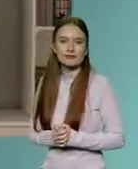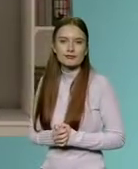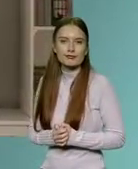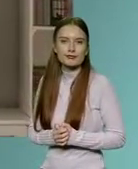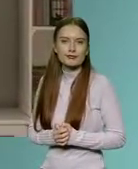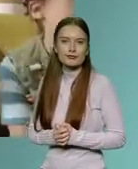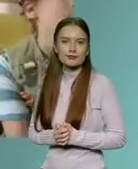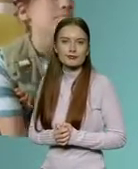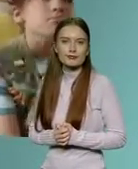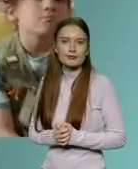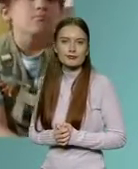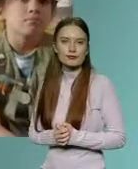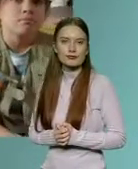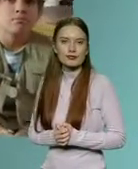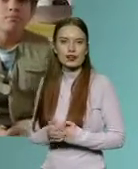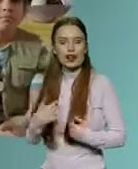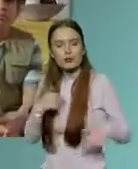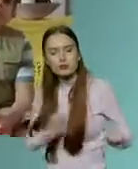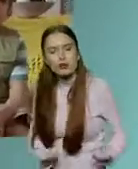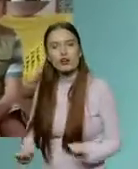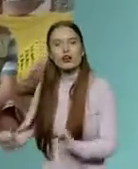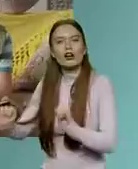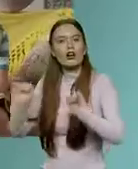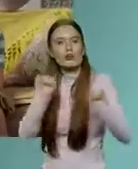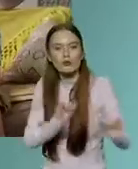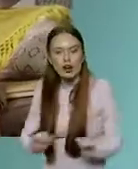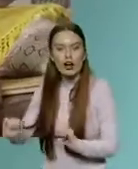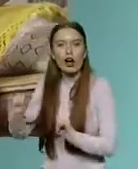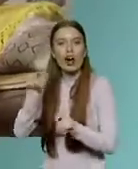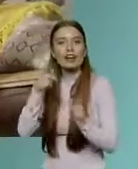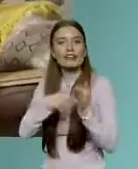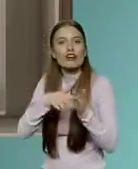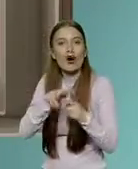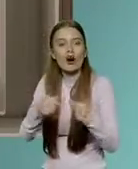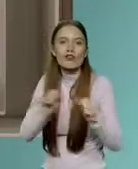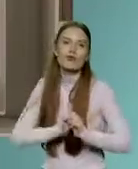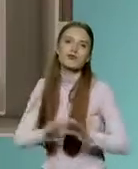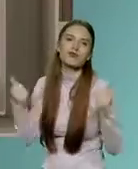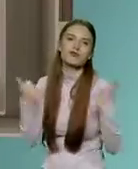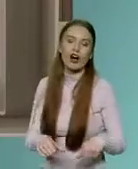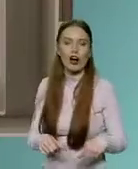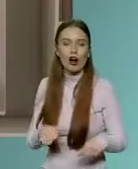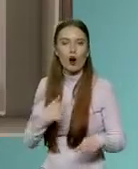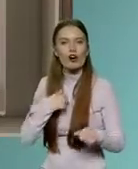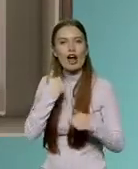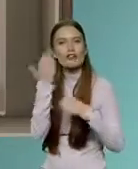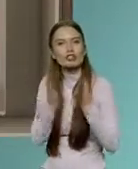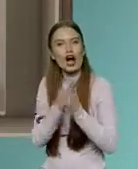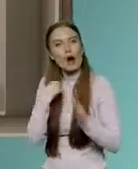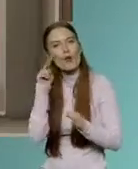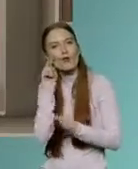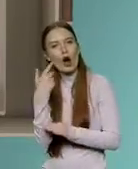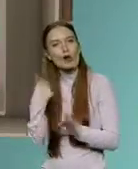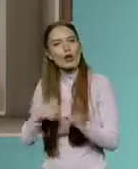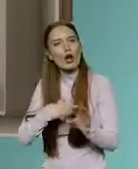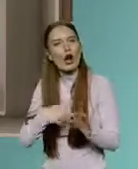watch a cartoon. I've been waiting for this cartoon to be released forever. I used to watch this every Saturday morning. You're gonna love this.